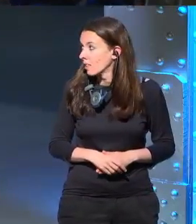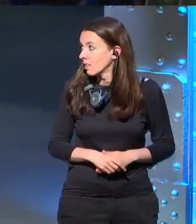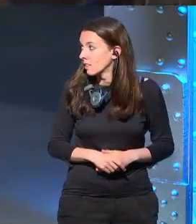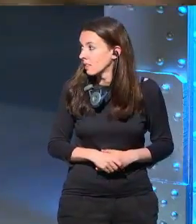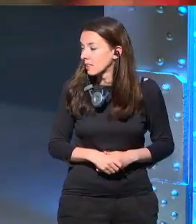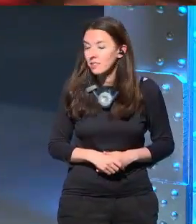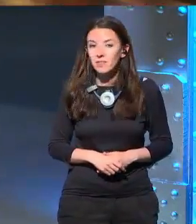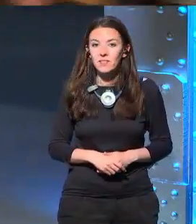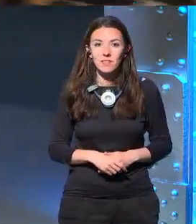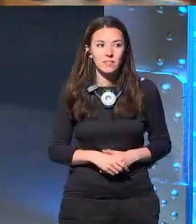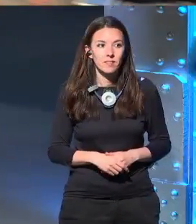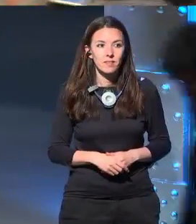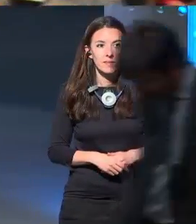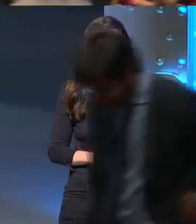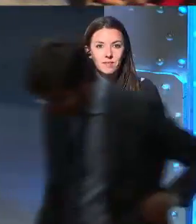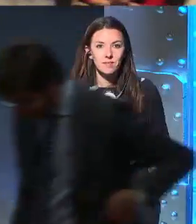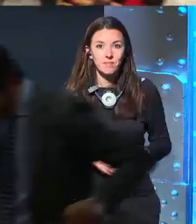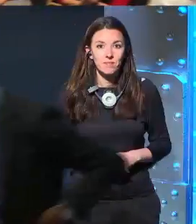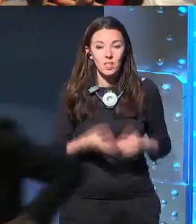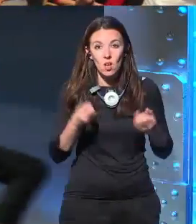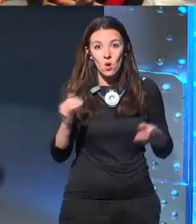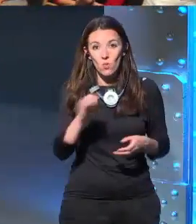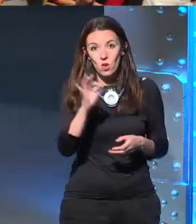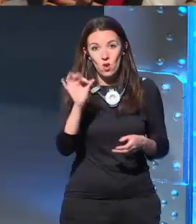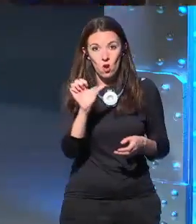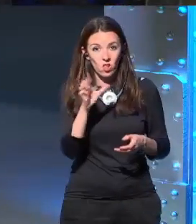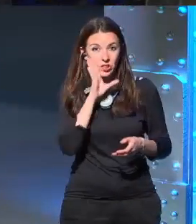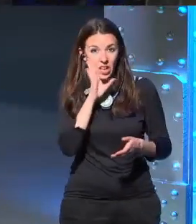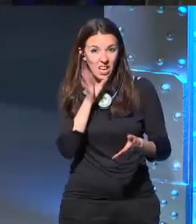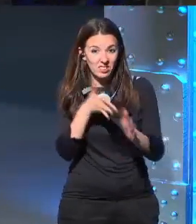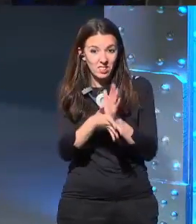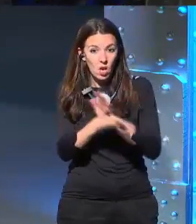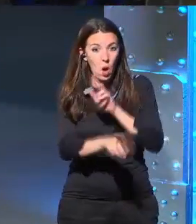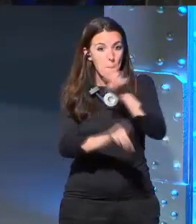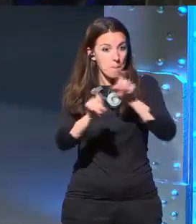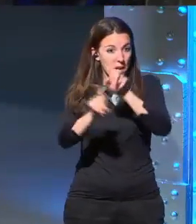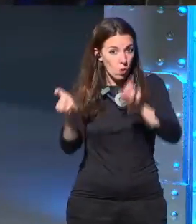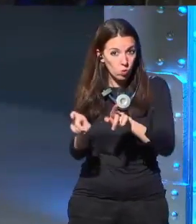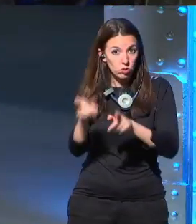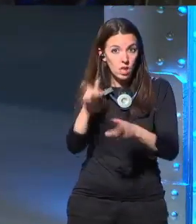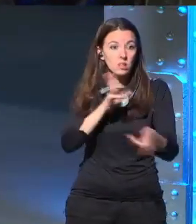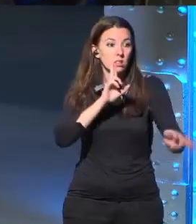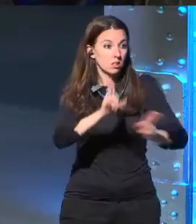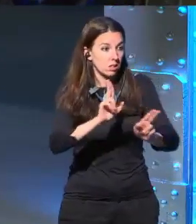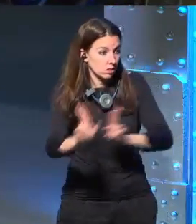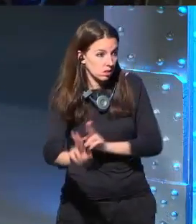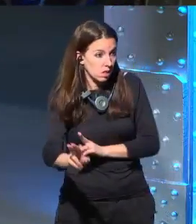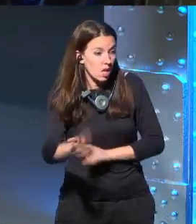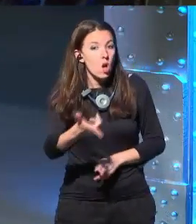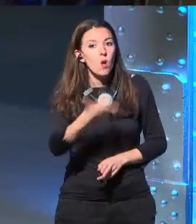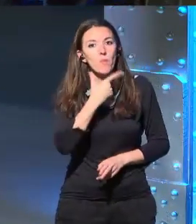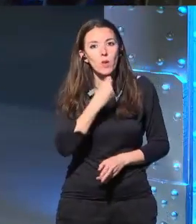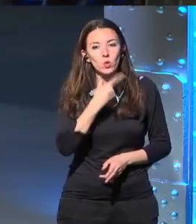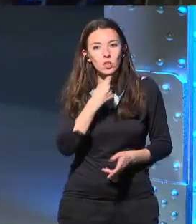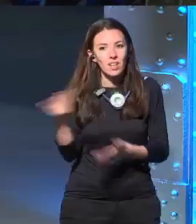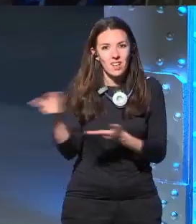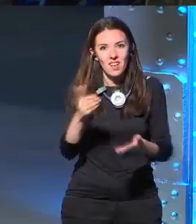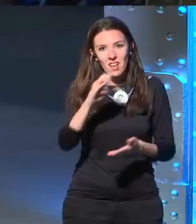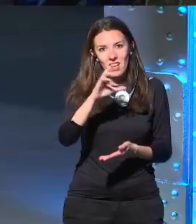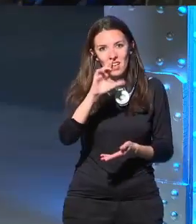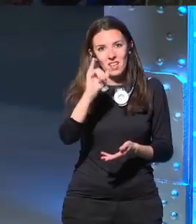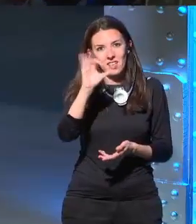Jose is going to come and we'll do Q&A, but before that, I wanted to bring Christian Galvez up. And Jose, you could get yourself settled. I don't know if you have a